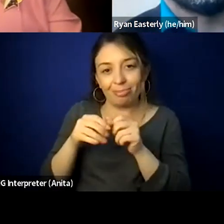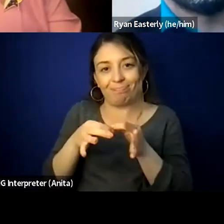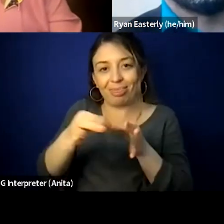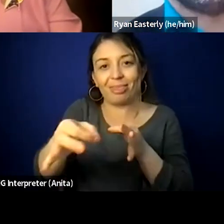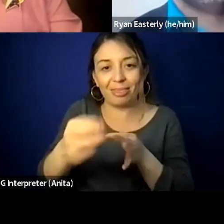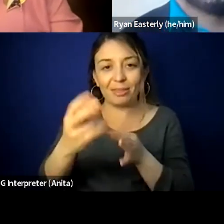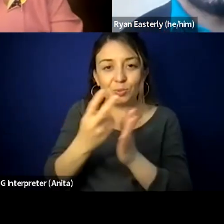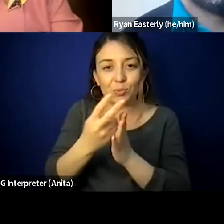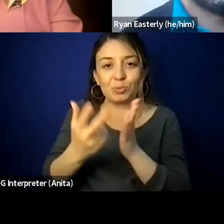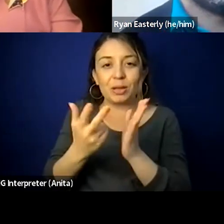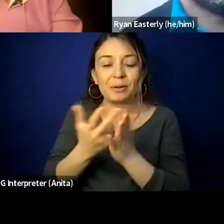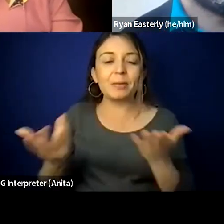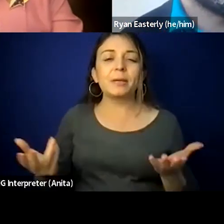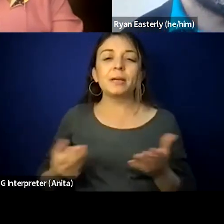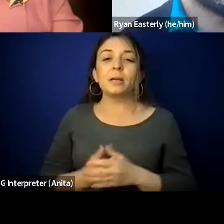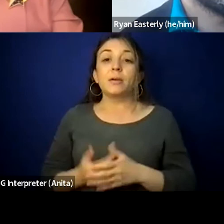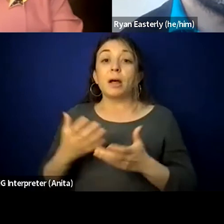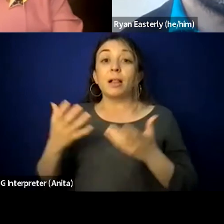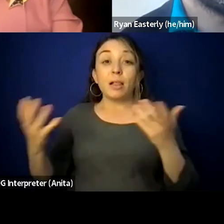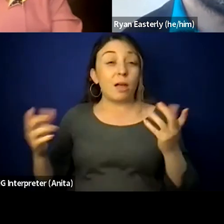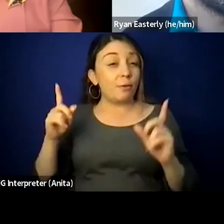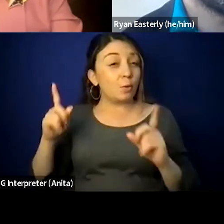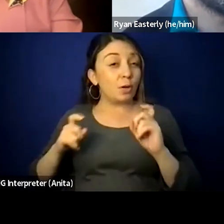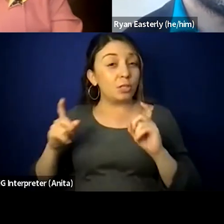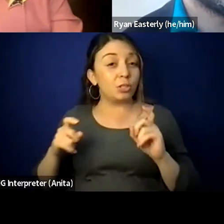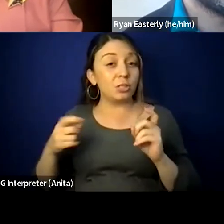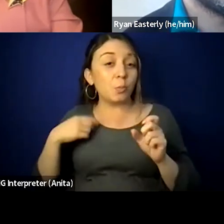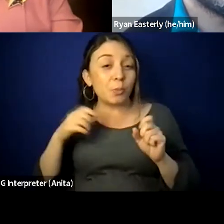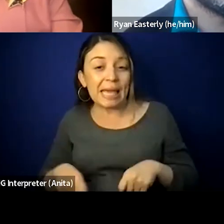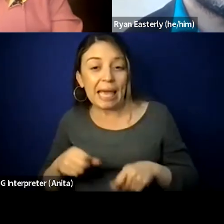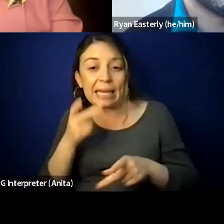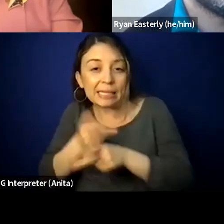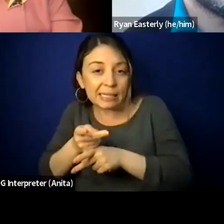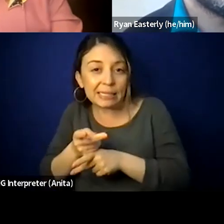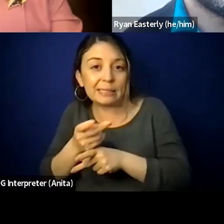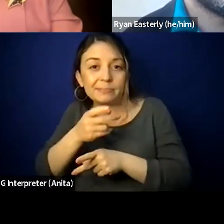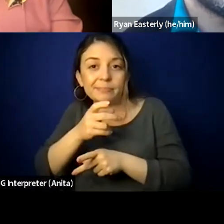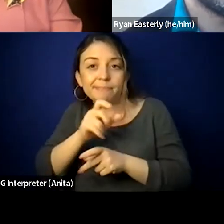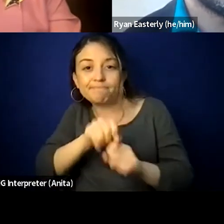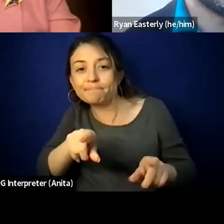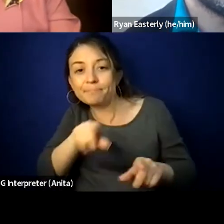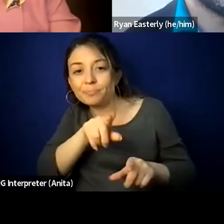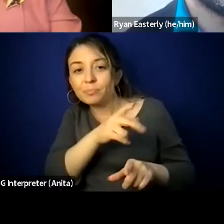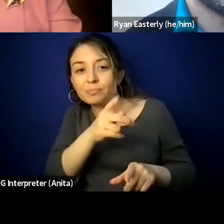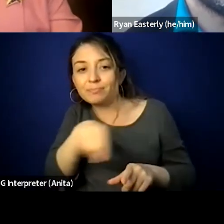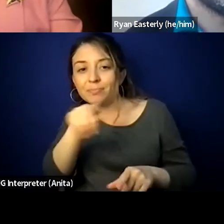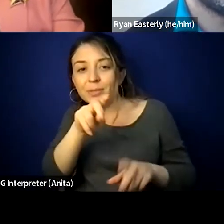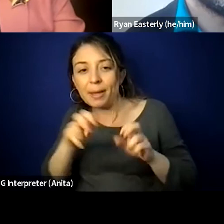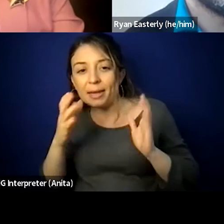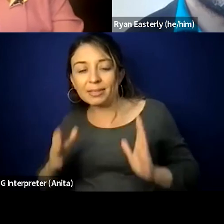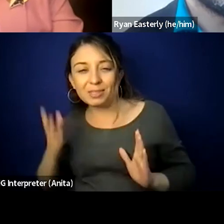Lots of great questions. We'll make sure to share them with all the panelists later in case you want to answer on your social media, since we're not going to get to all of